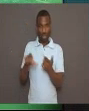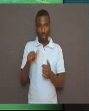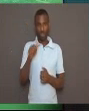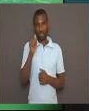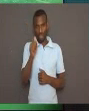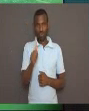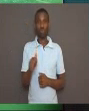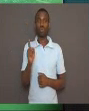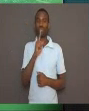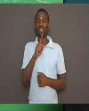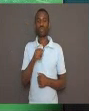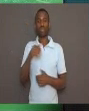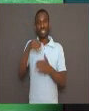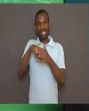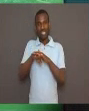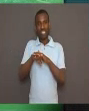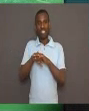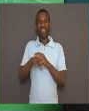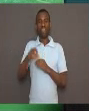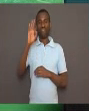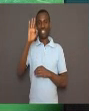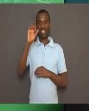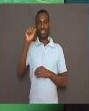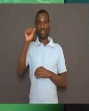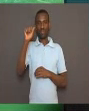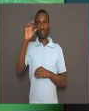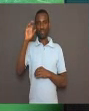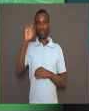an interface with another medium.